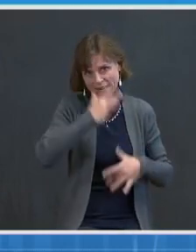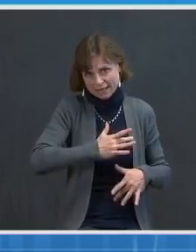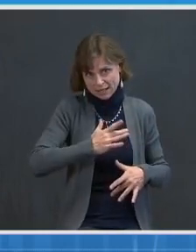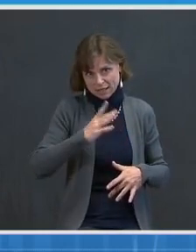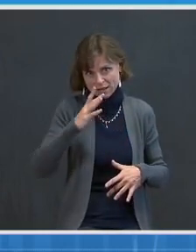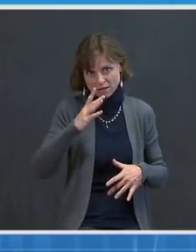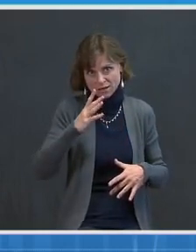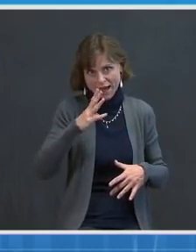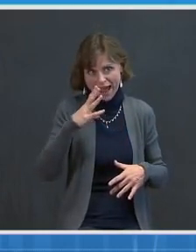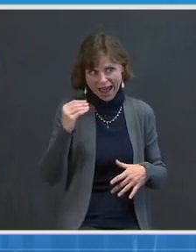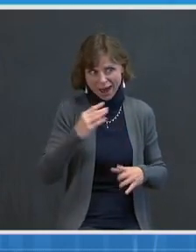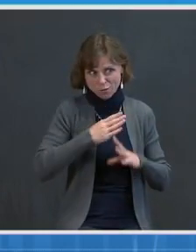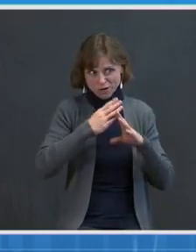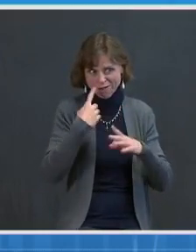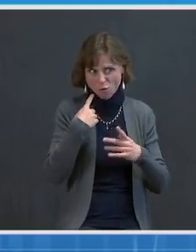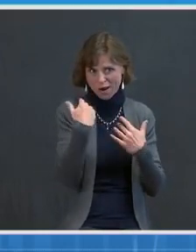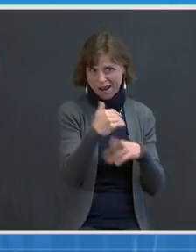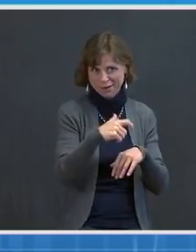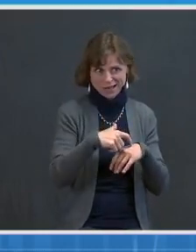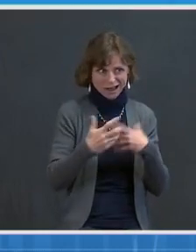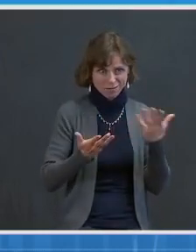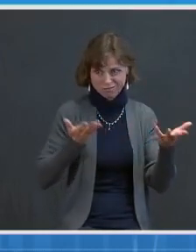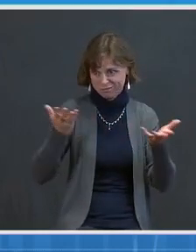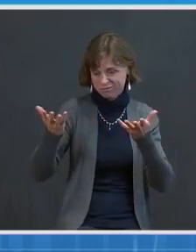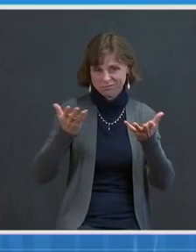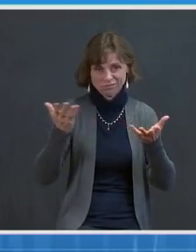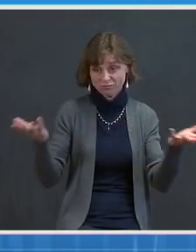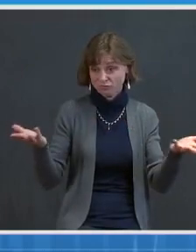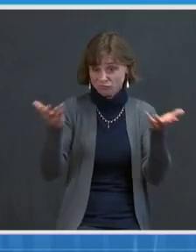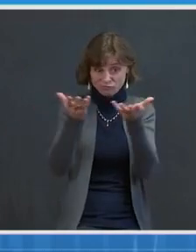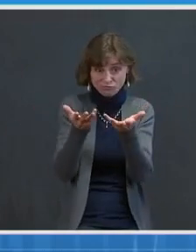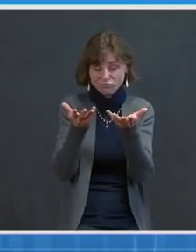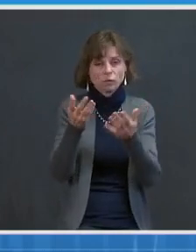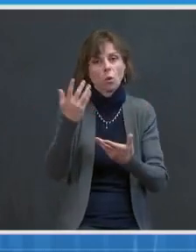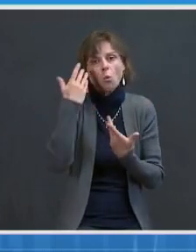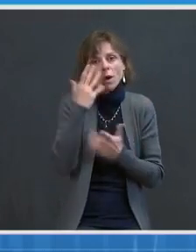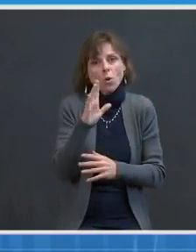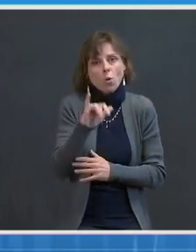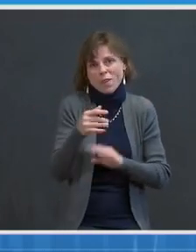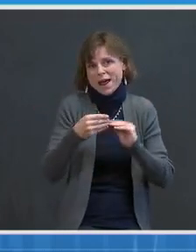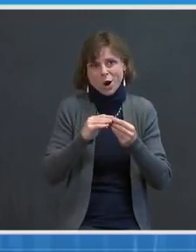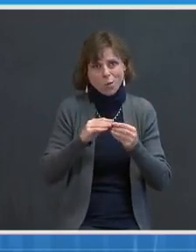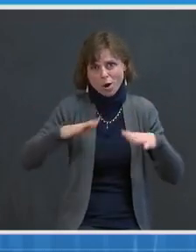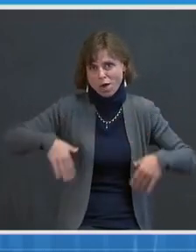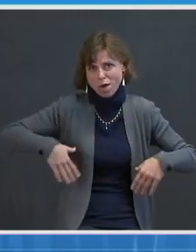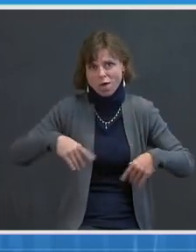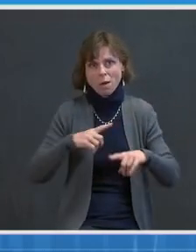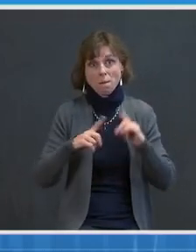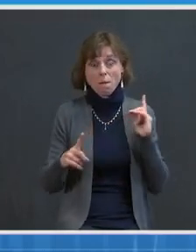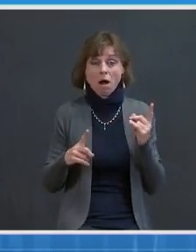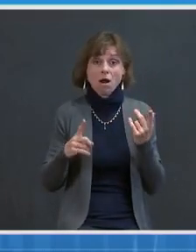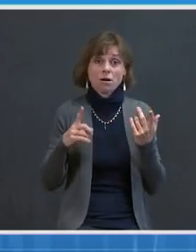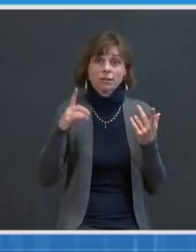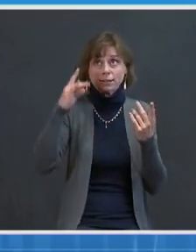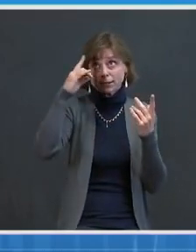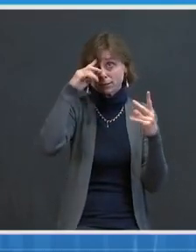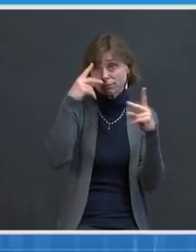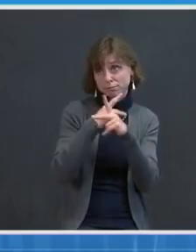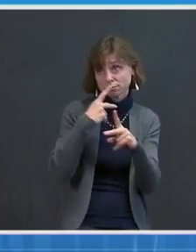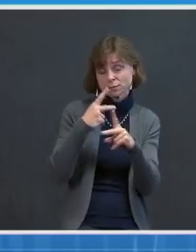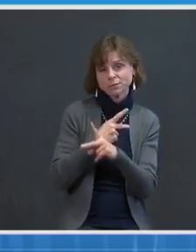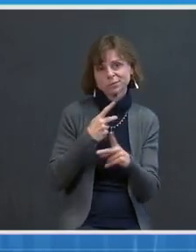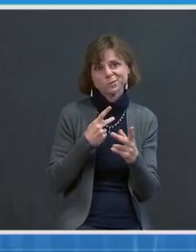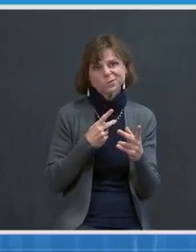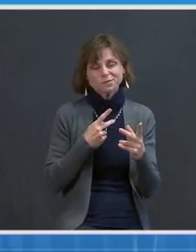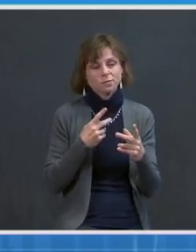of time. We don't know what that number is, but you can calculate based on, for example, extrapolations from diseases